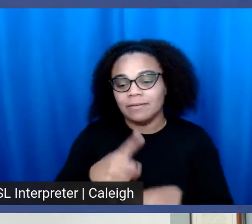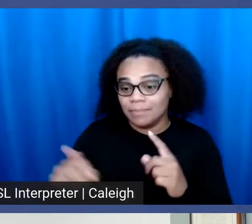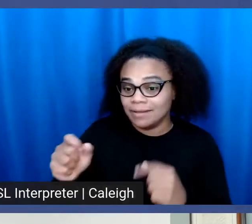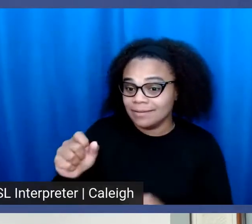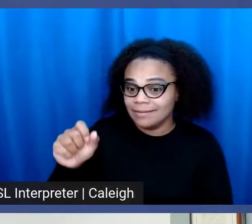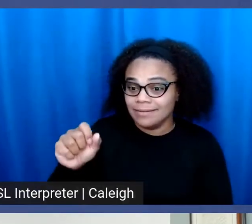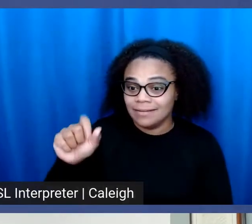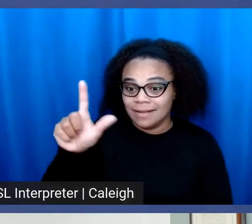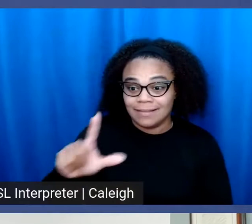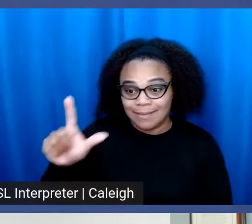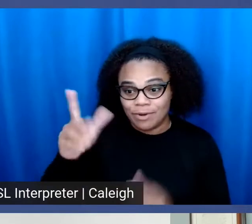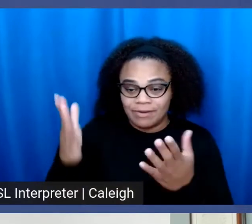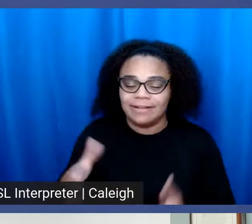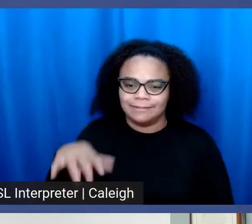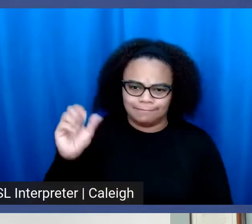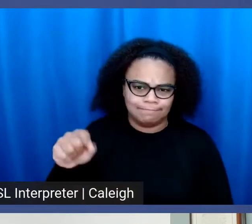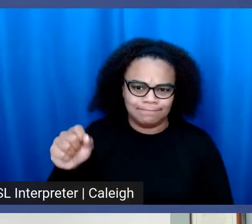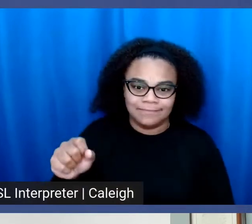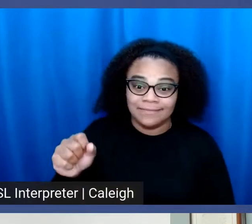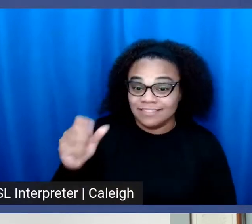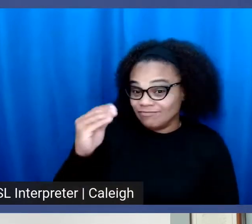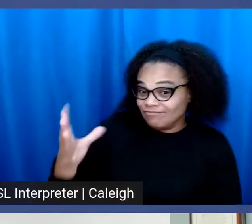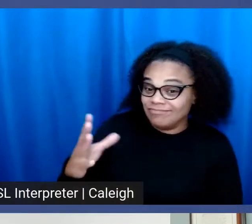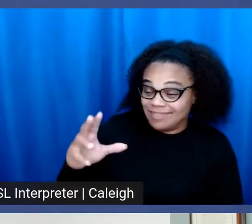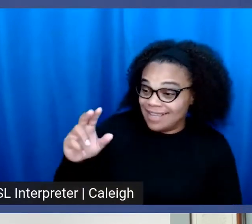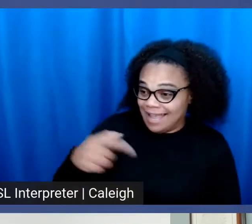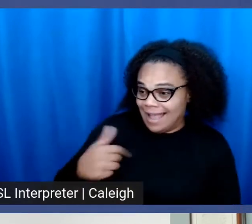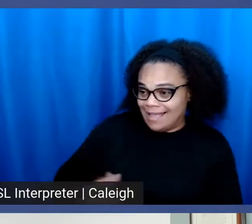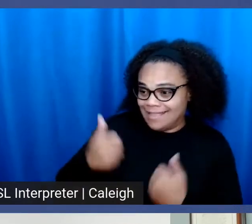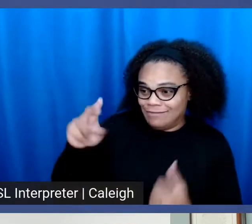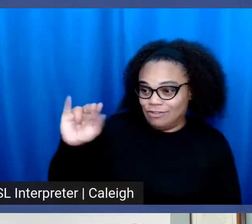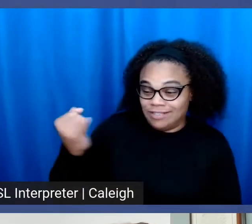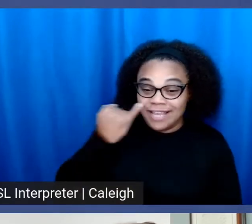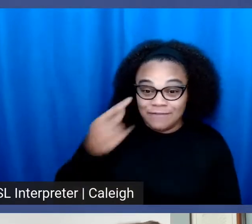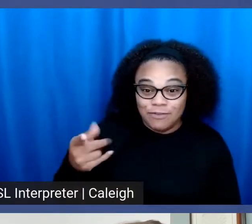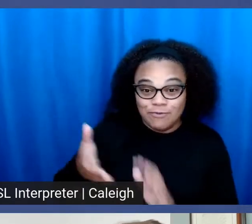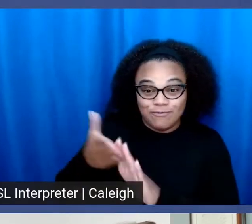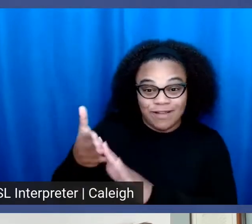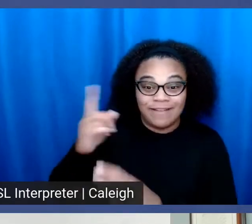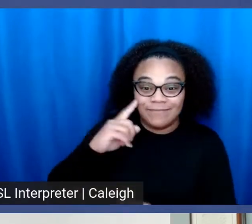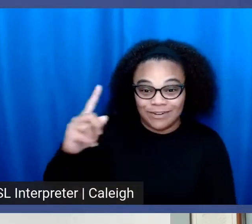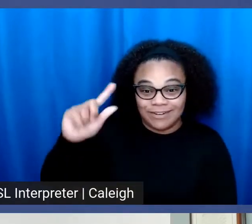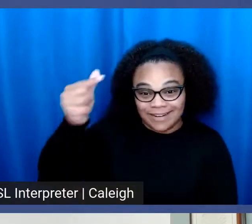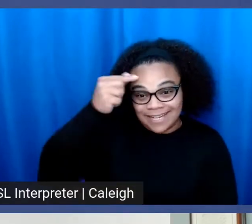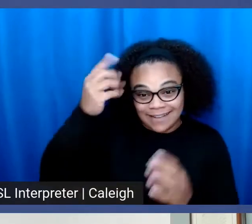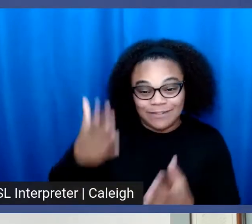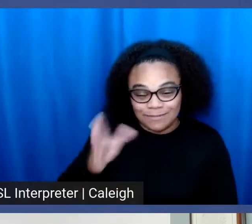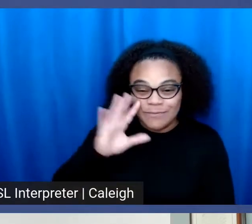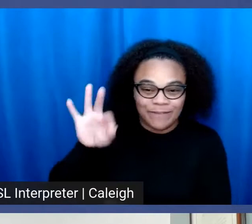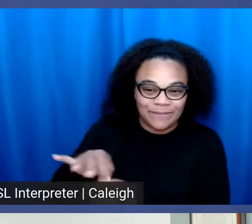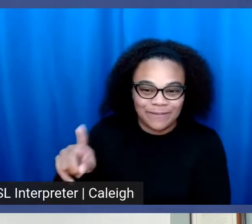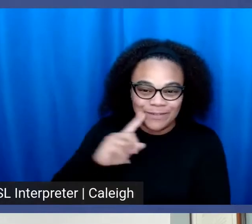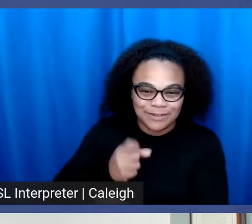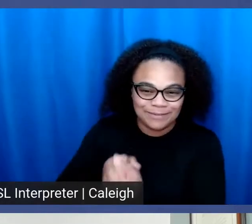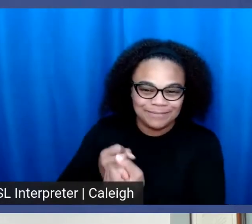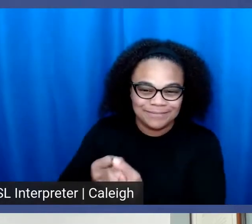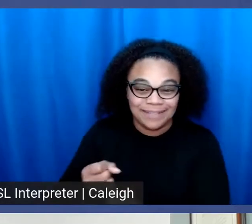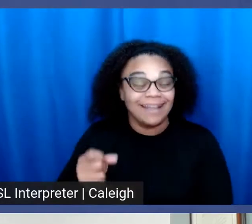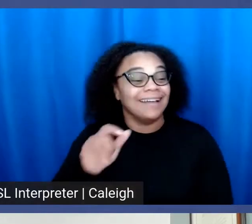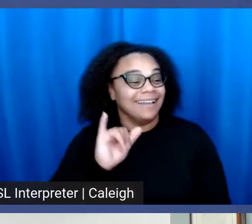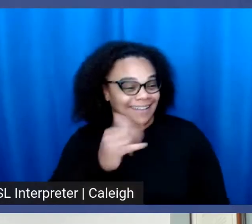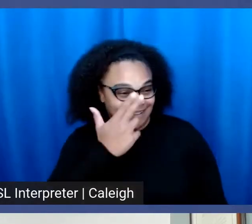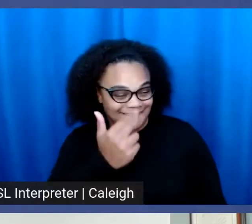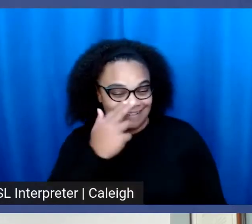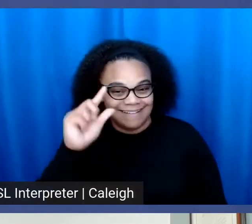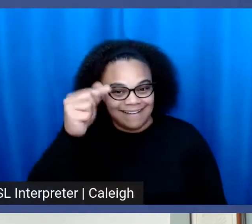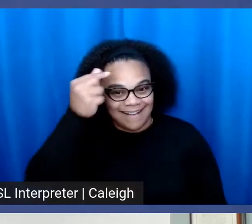Martha, as a New Jersey resident, I just want to say, if you ever run for governor, you got my vote, right? That's a kind of dedicated. The governor called me last week. Well, there you